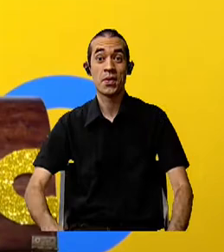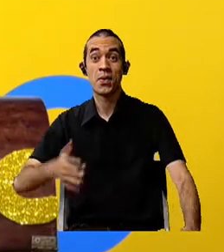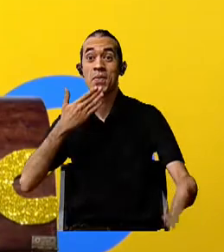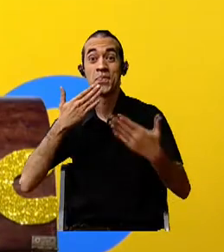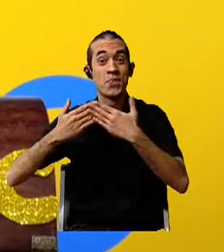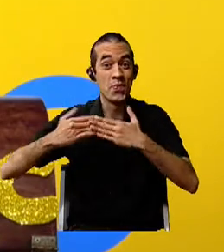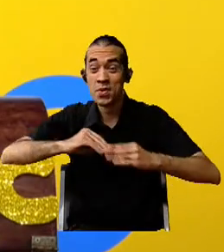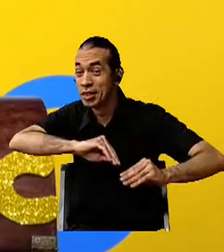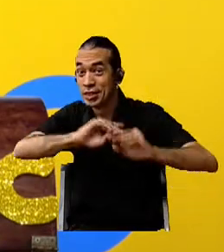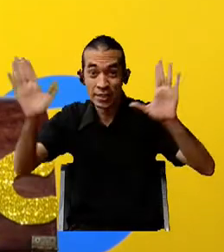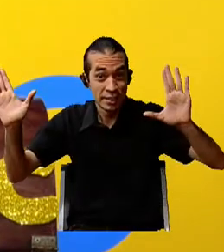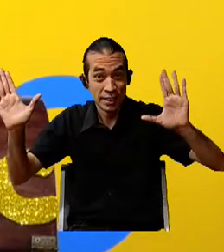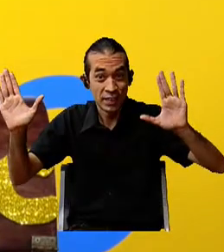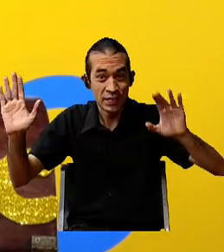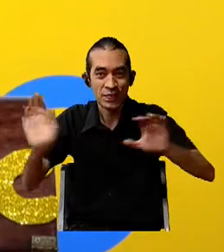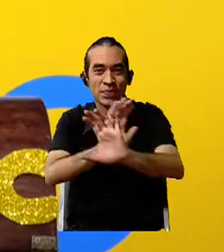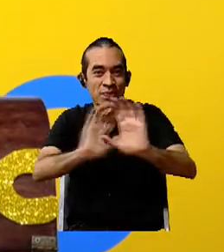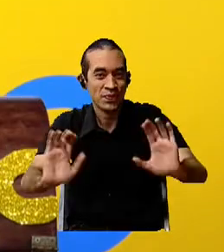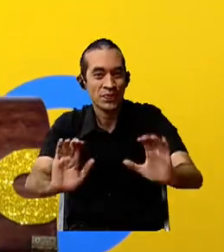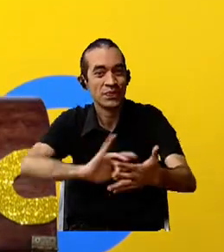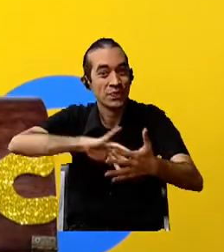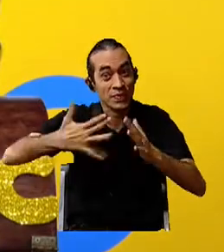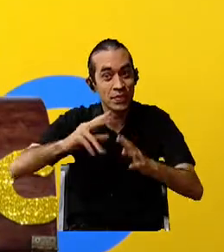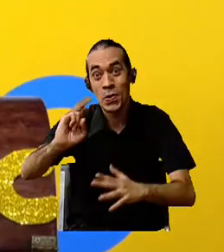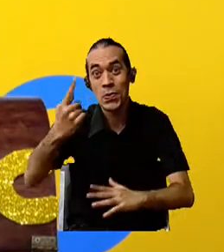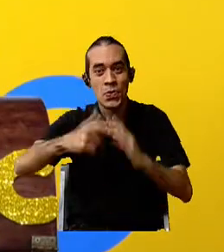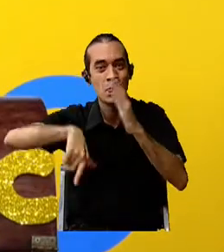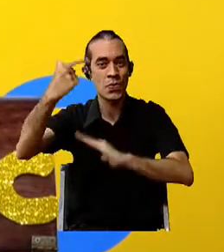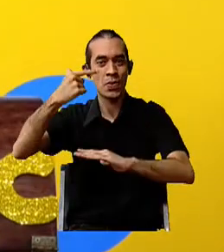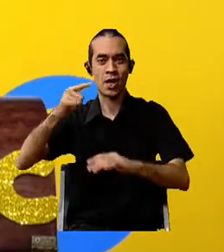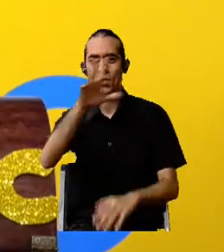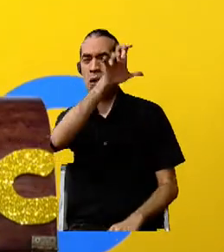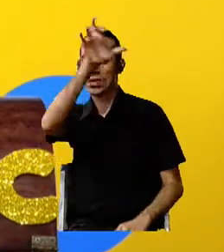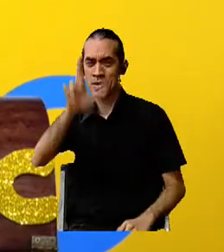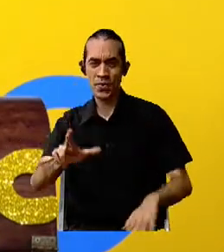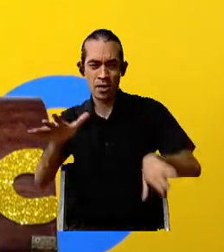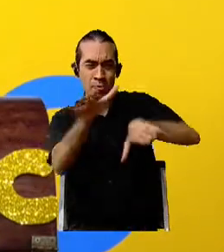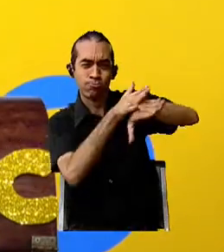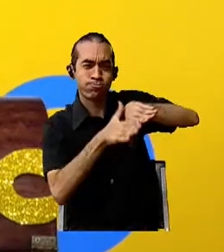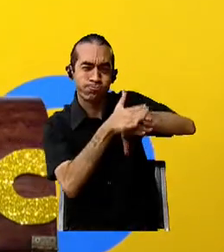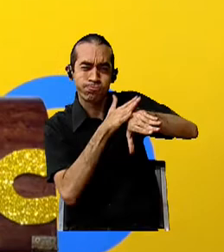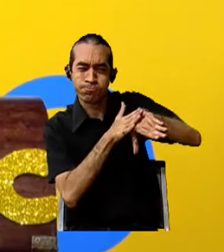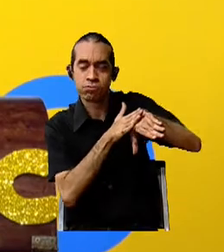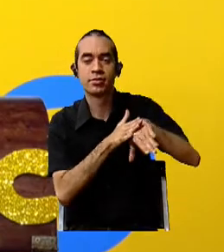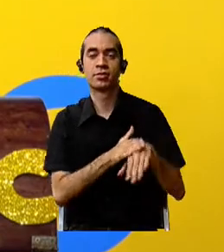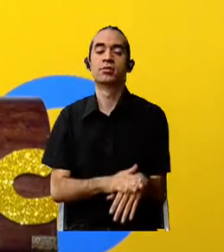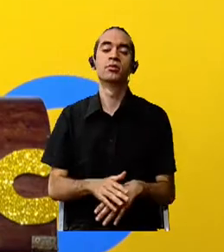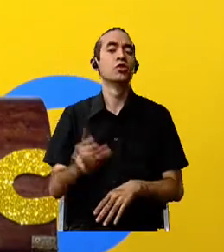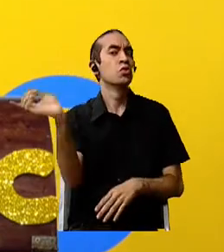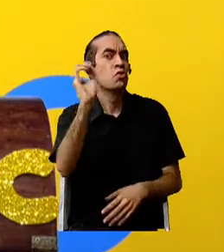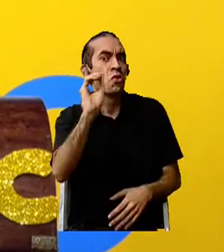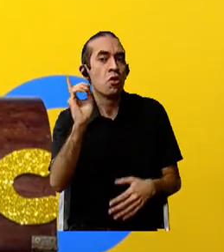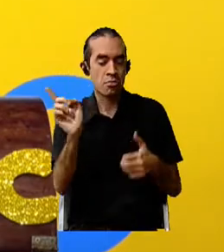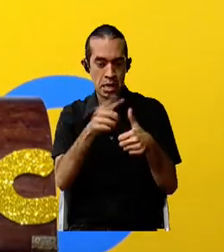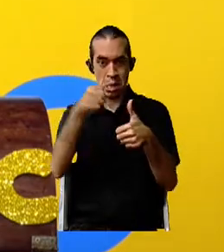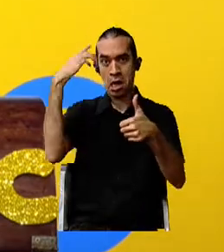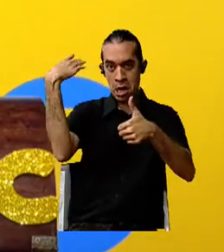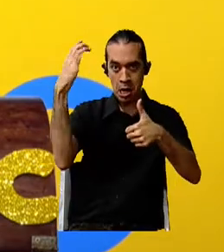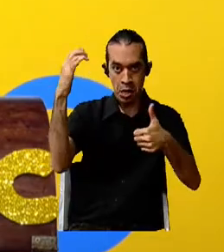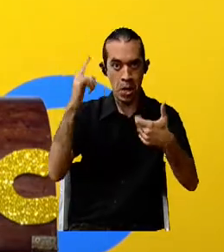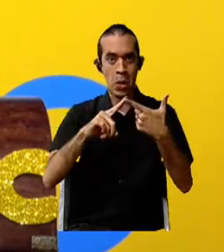Good morning, second grade students from all over Costa Rica. We have students from